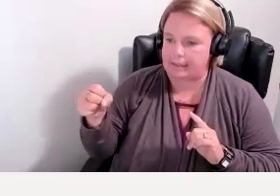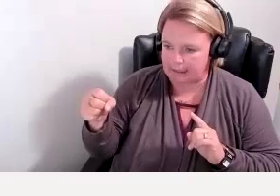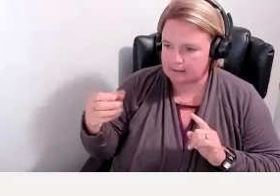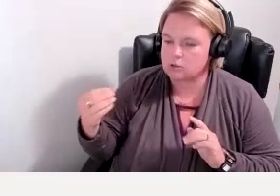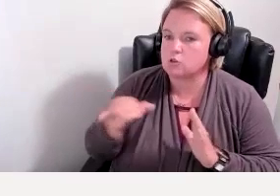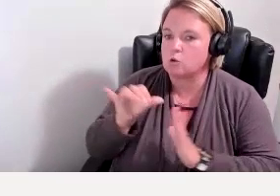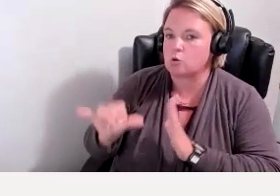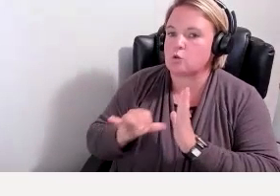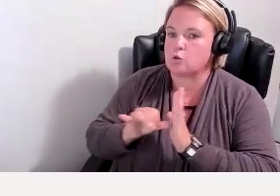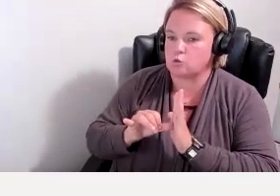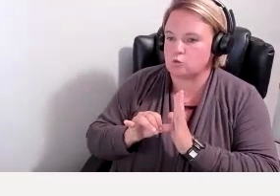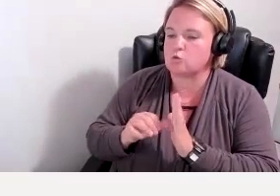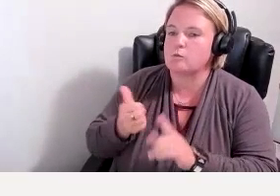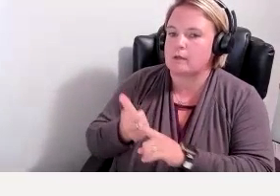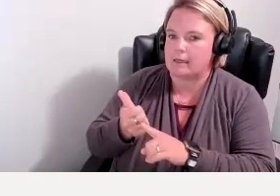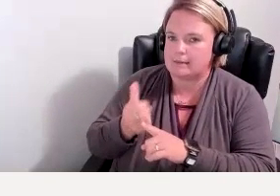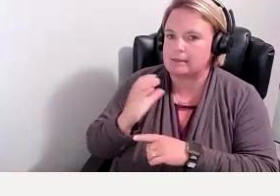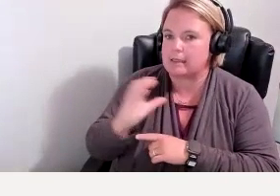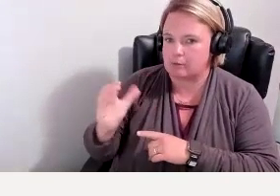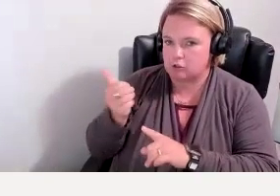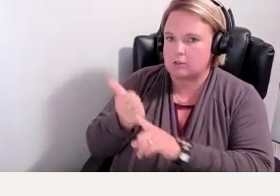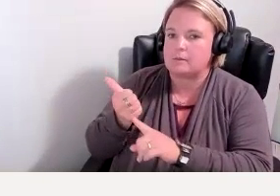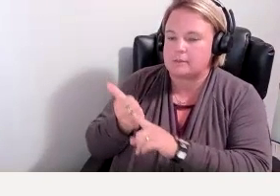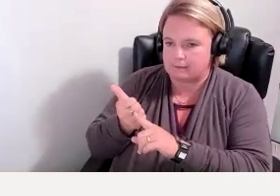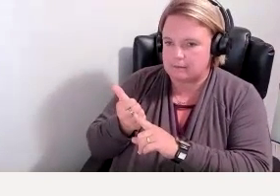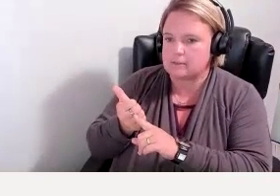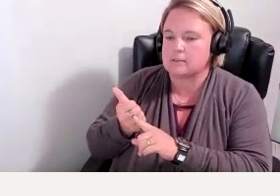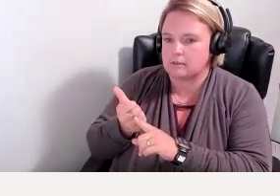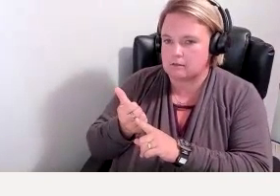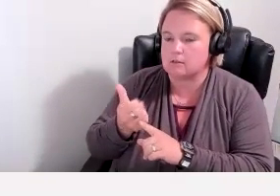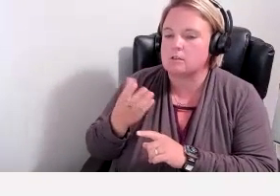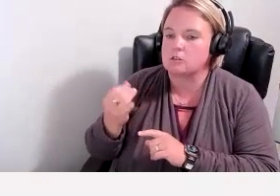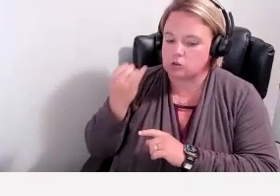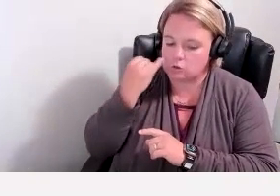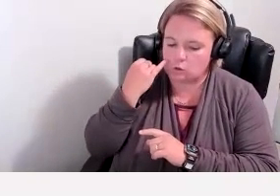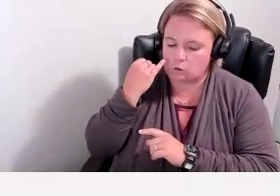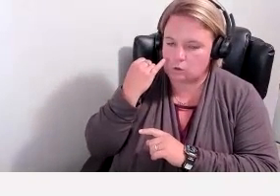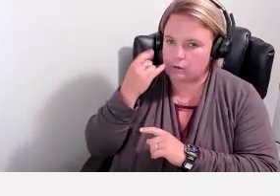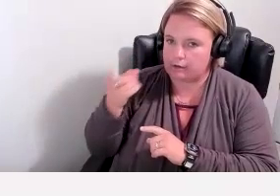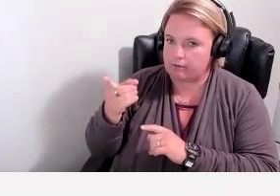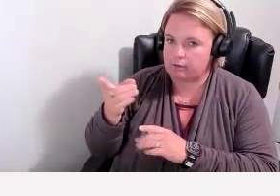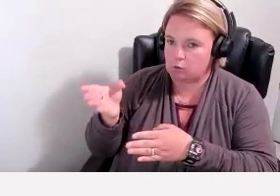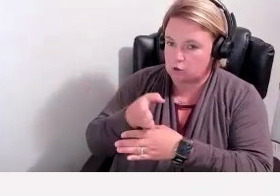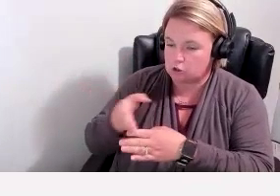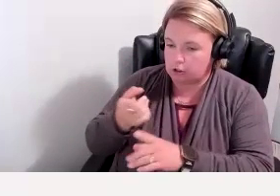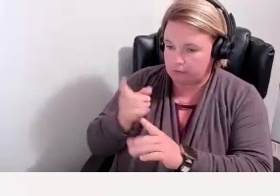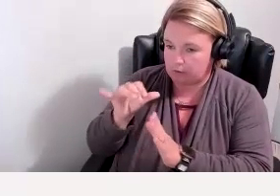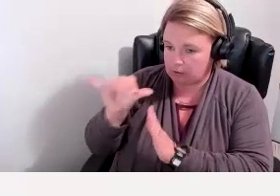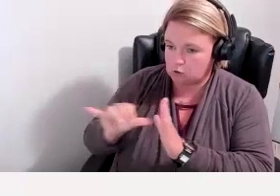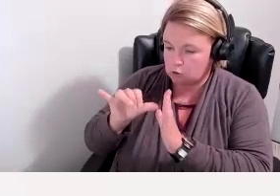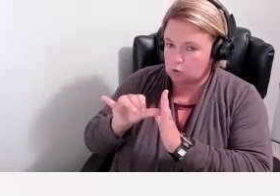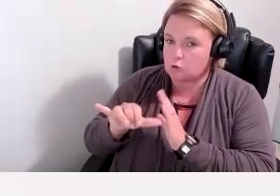YouTube has their own captioning for the Right. videos and everything. And so if you are sharing from YouTube